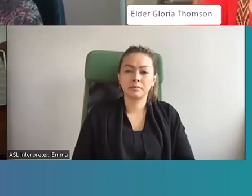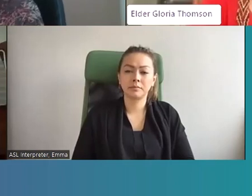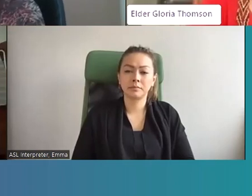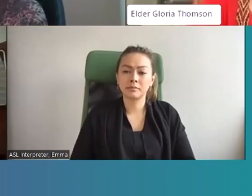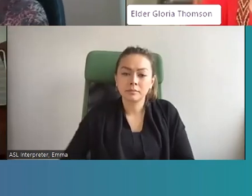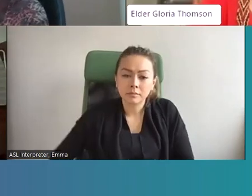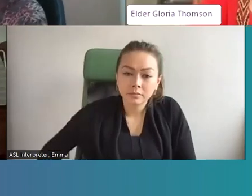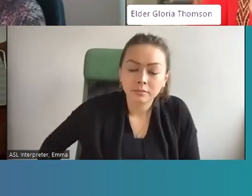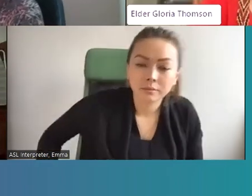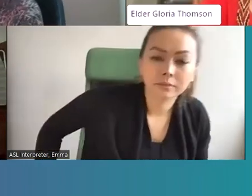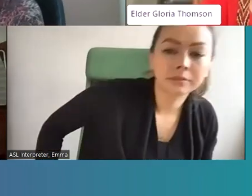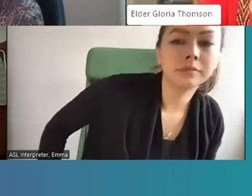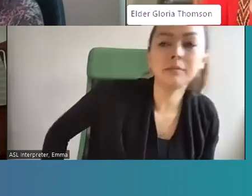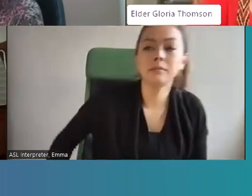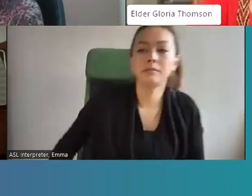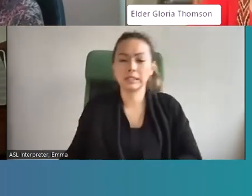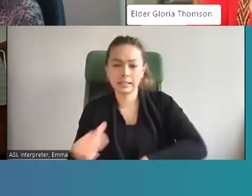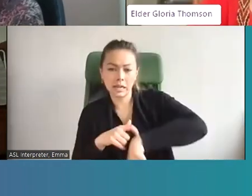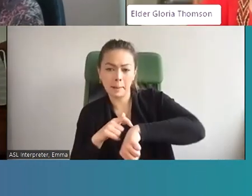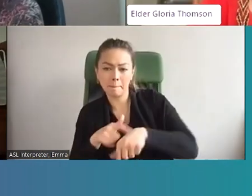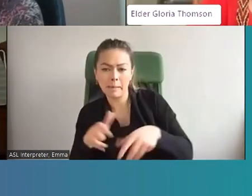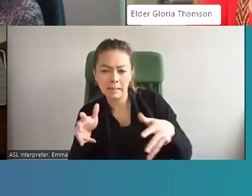just probably one more question.